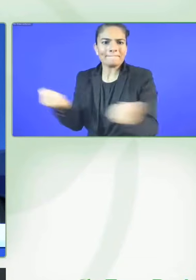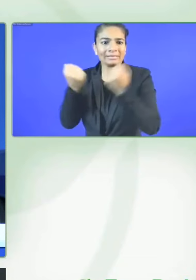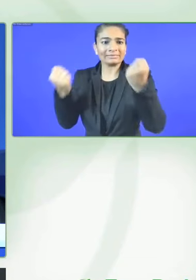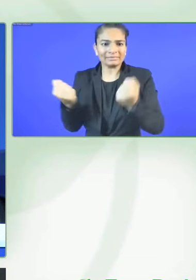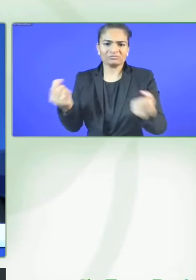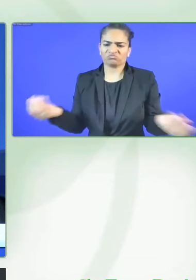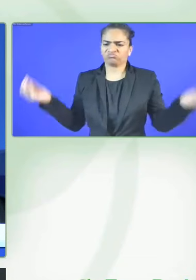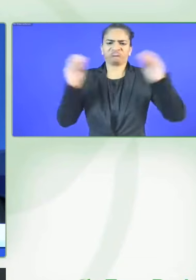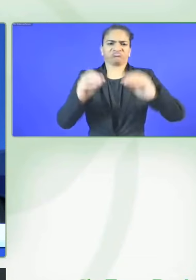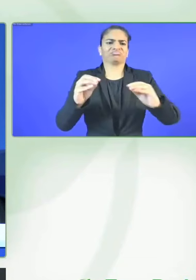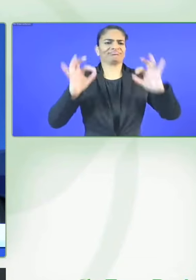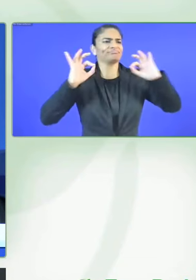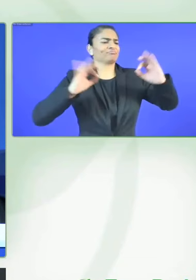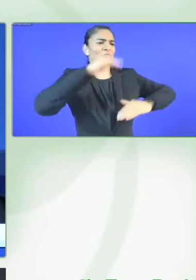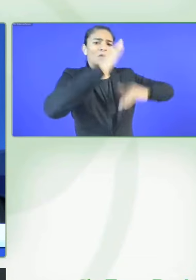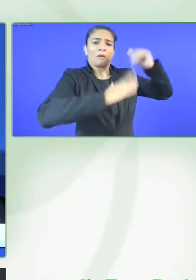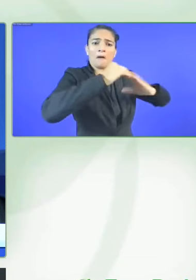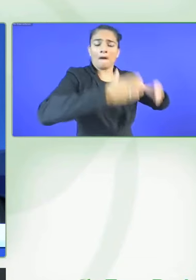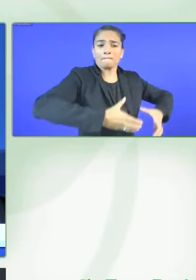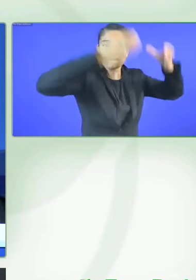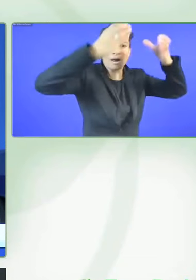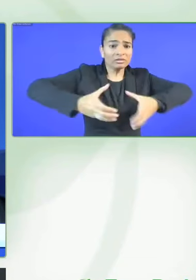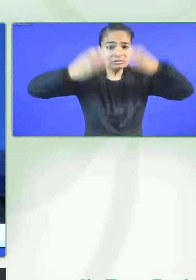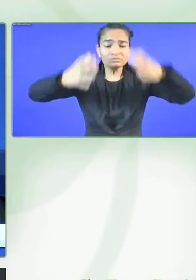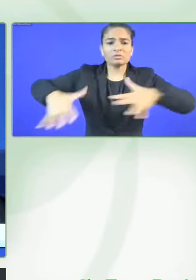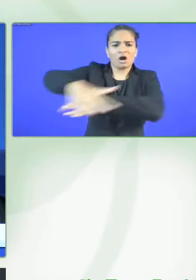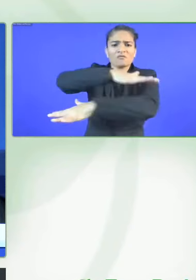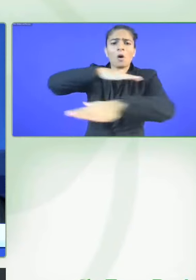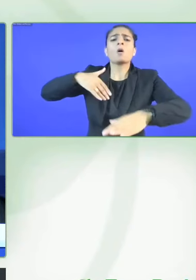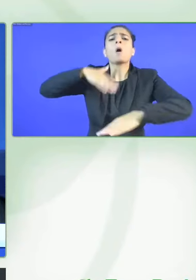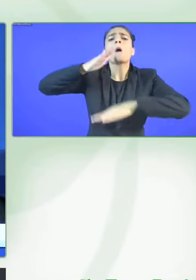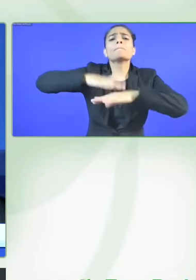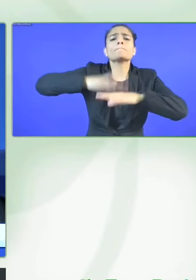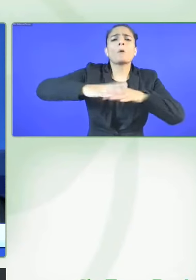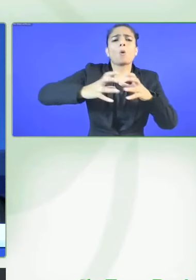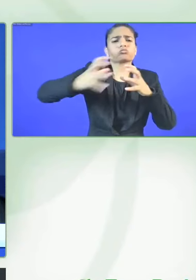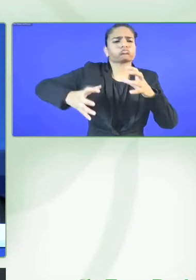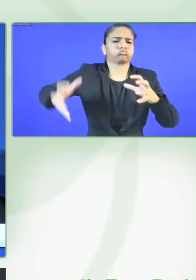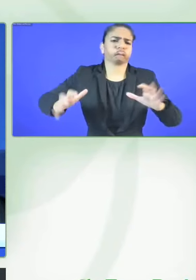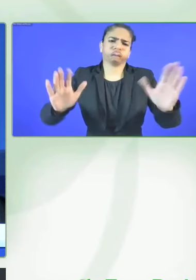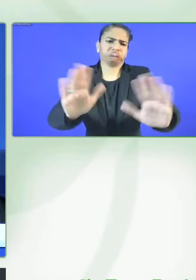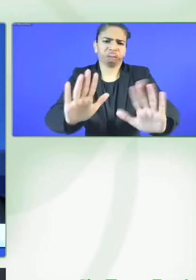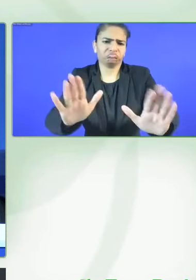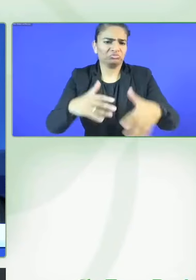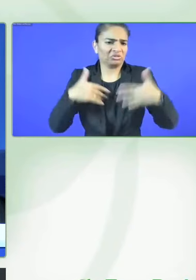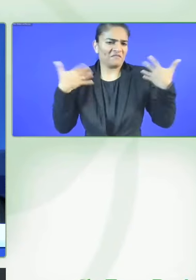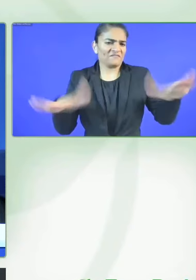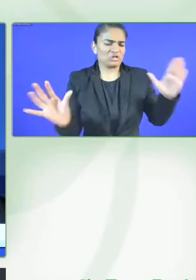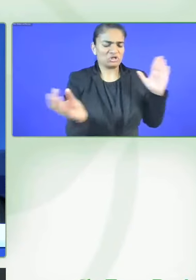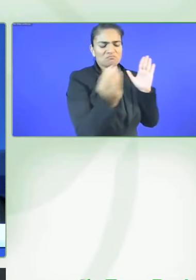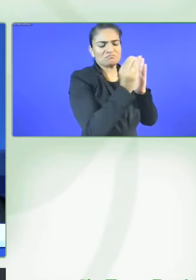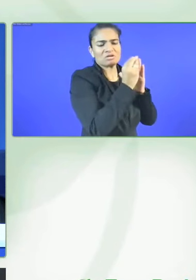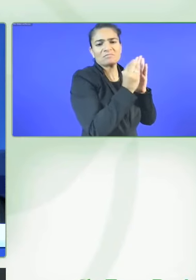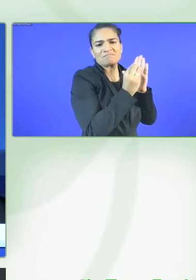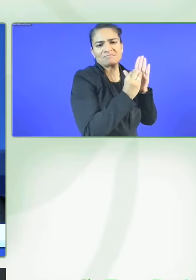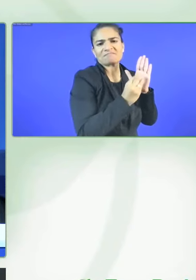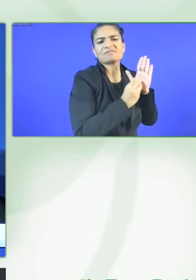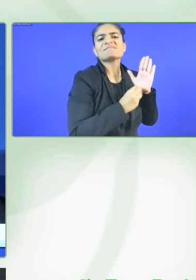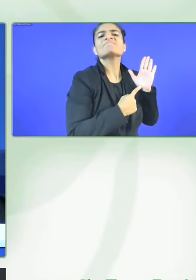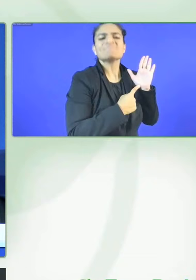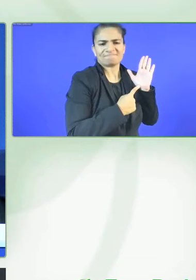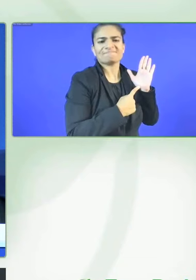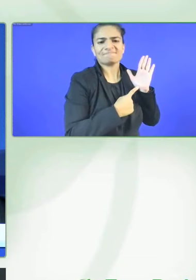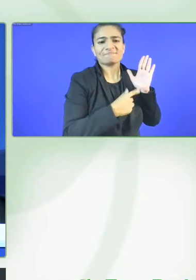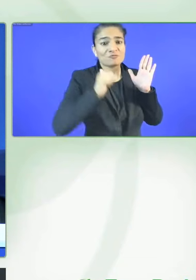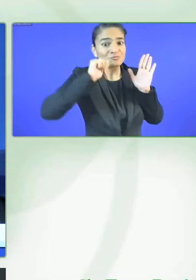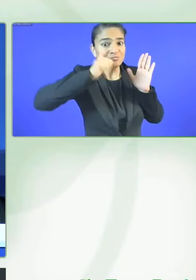as an additional cost, but actually, you know, we know that it's the opposite. When